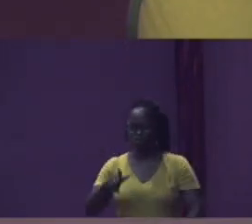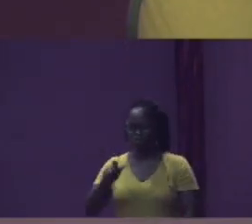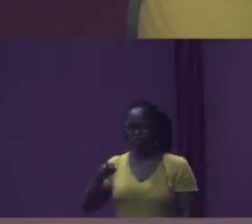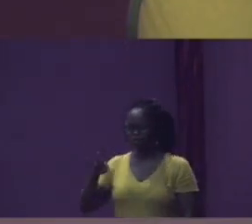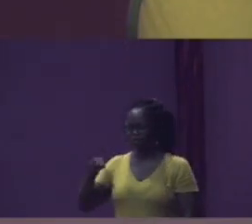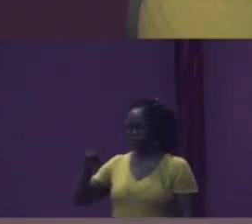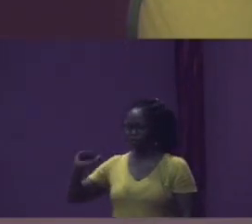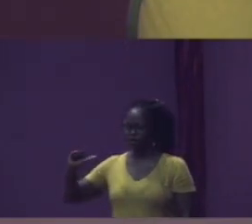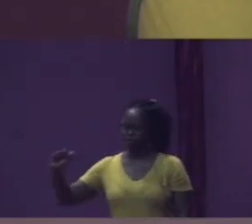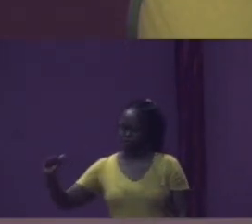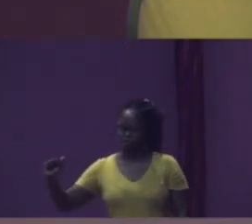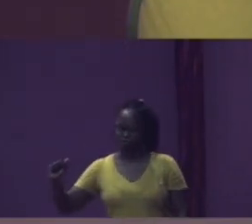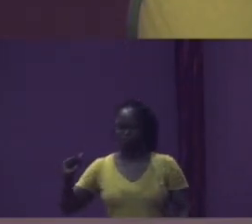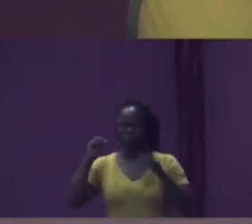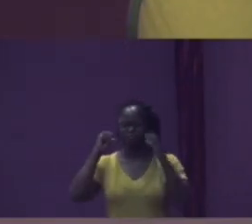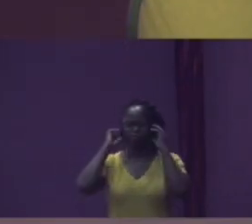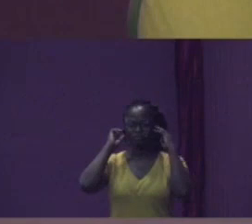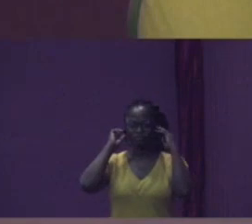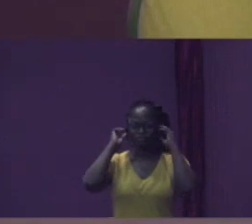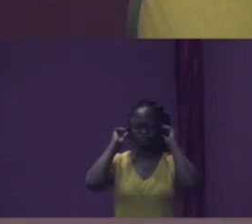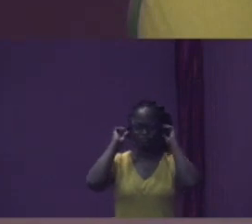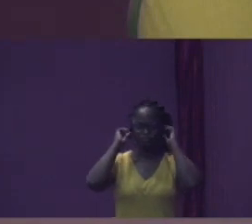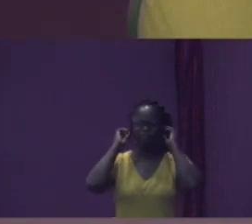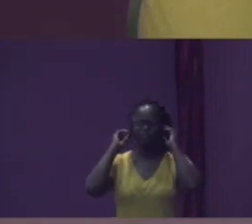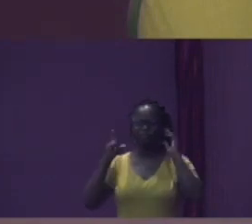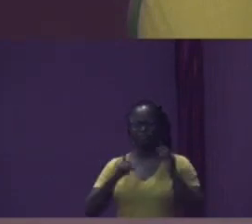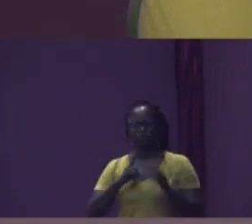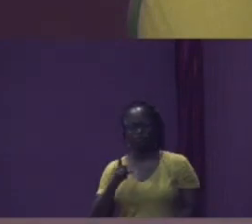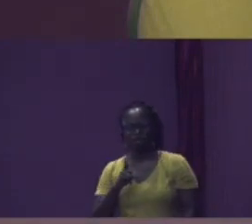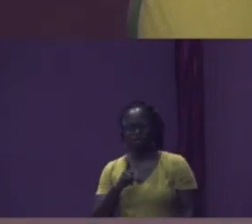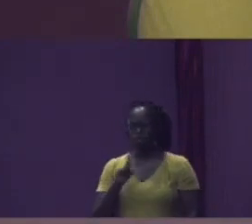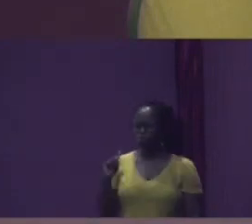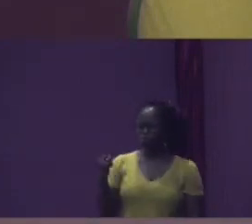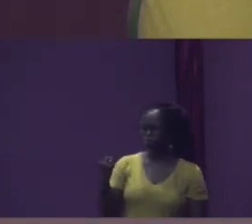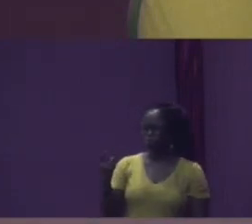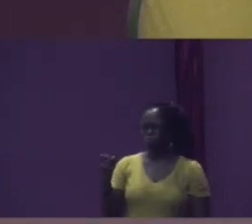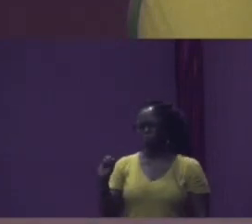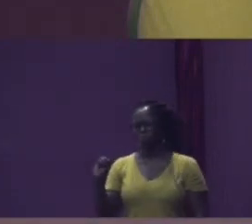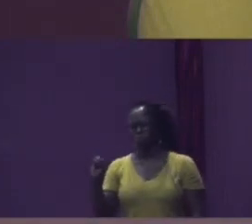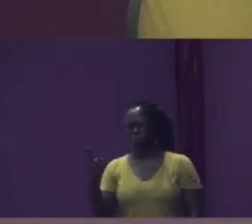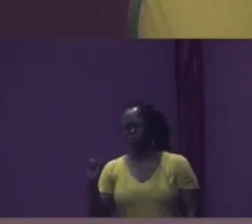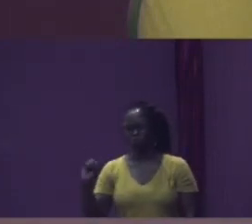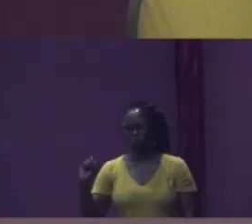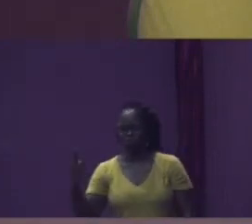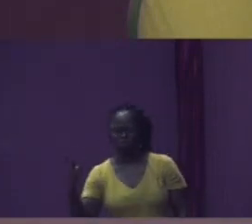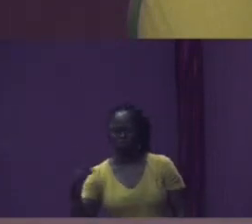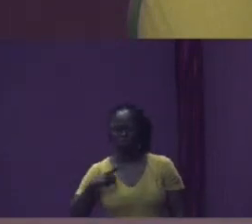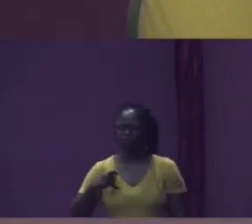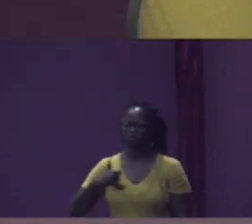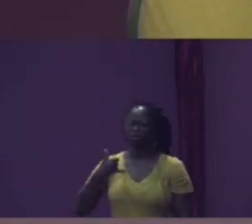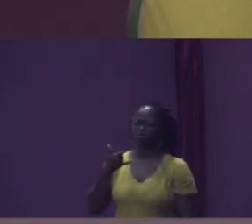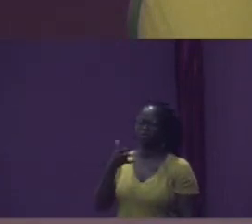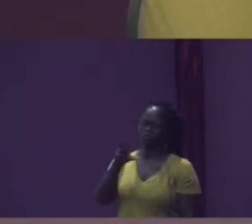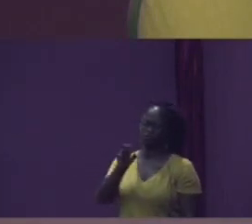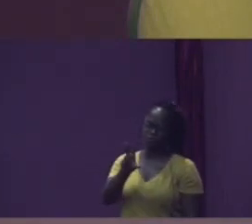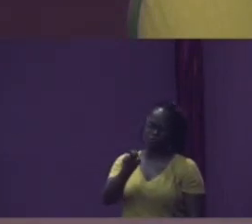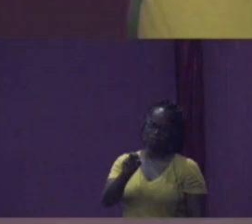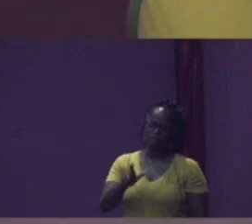I have one or two colleagues who are in their 50s, but really most of them are in their 20s, they're